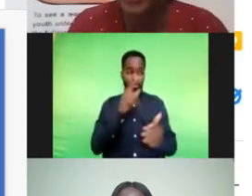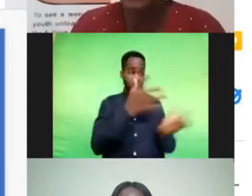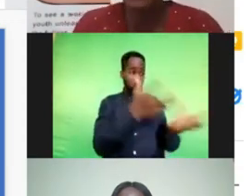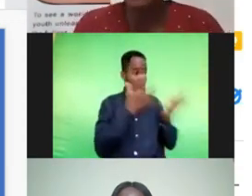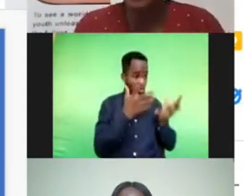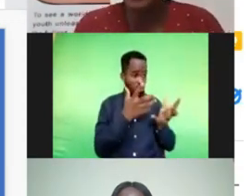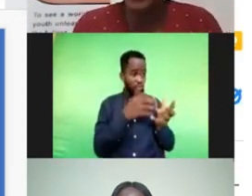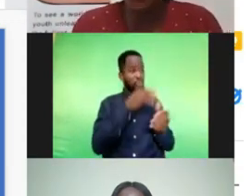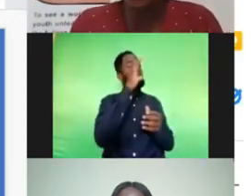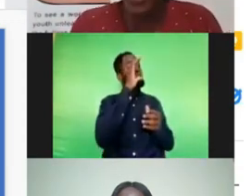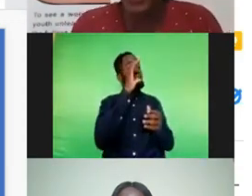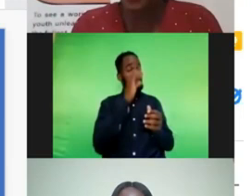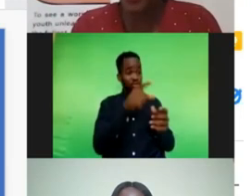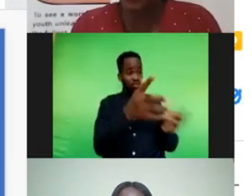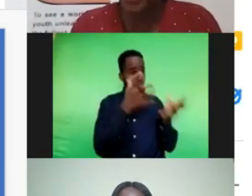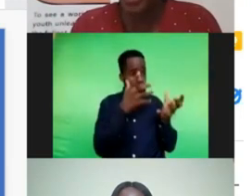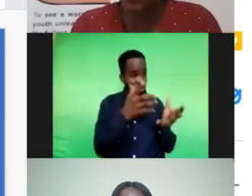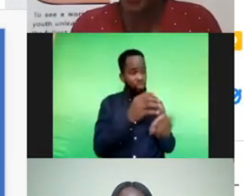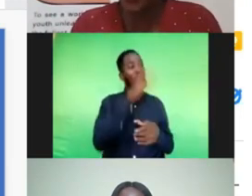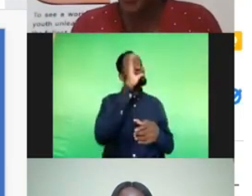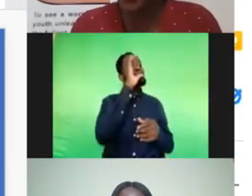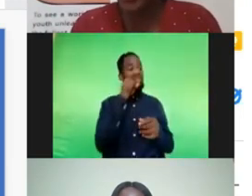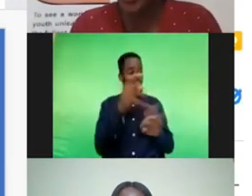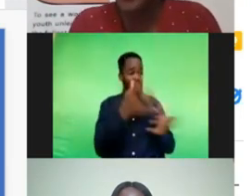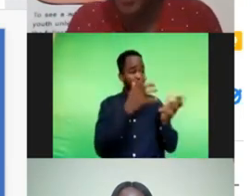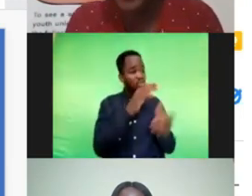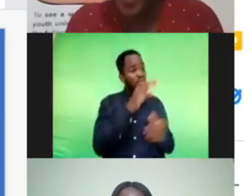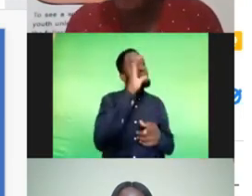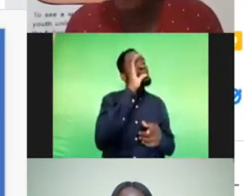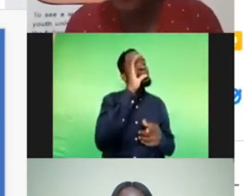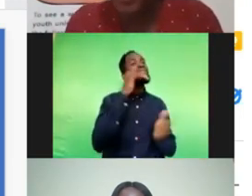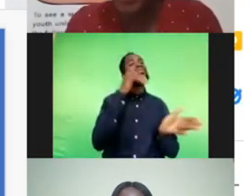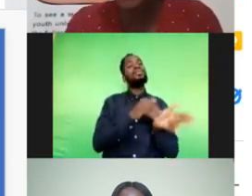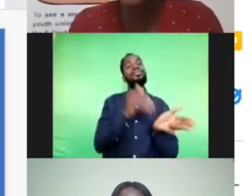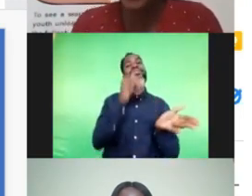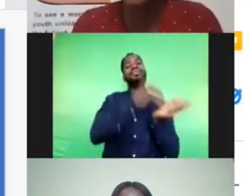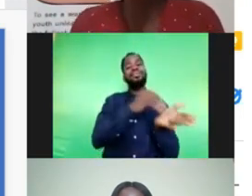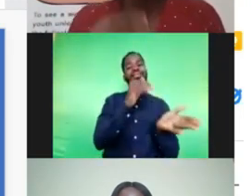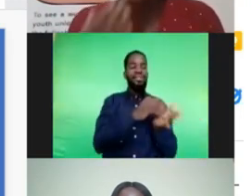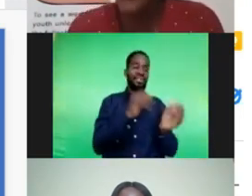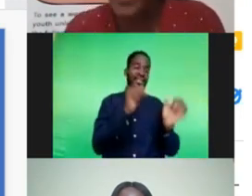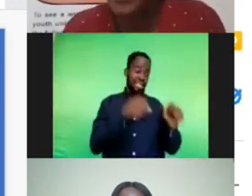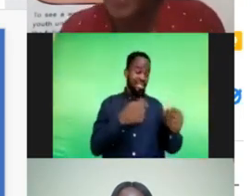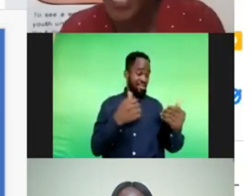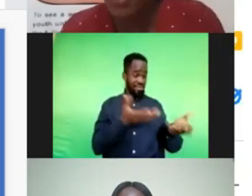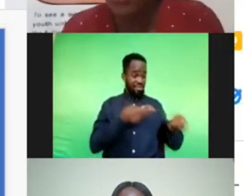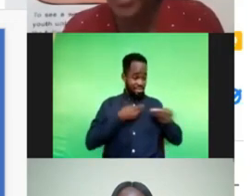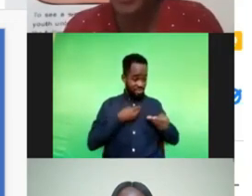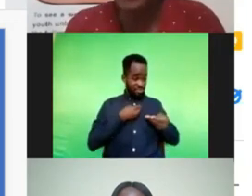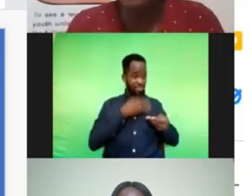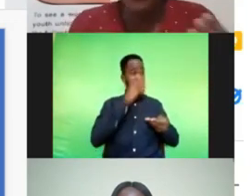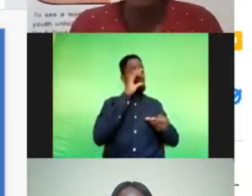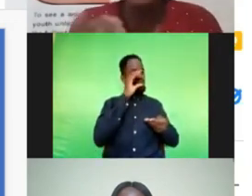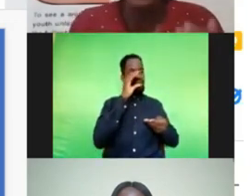drink? Whenever he or she asks for a drink, he will not say, can I have a drink? He will say, do you want something to